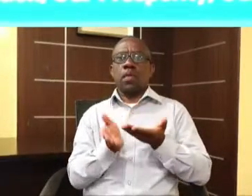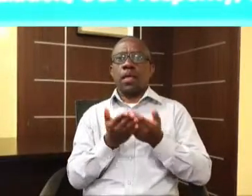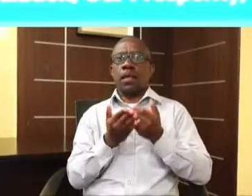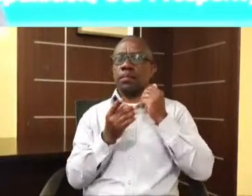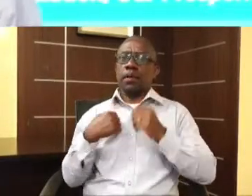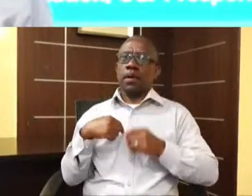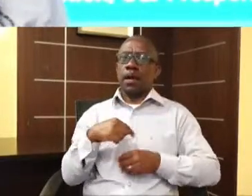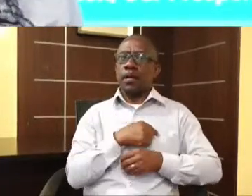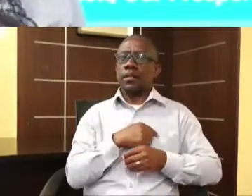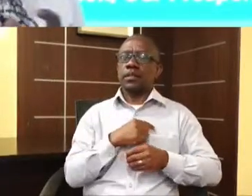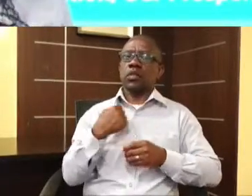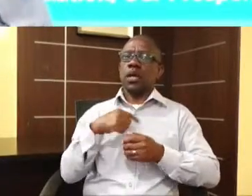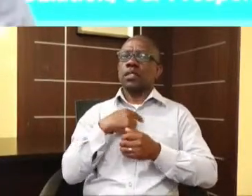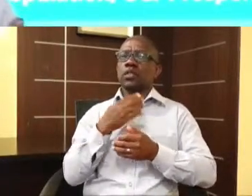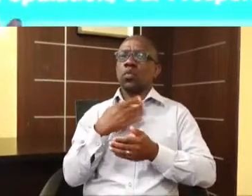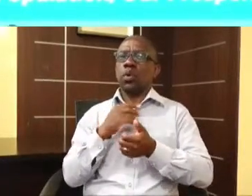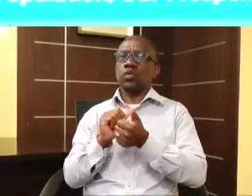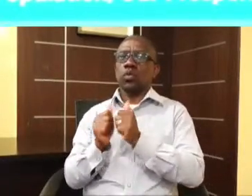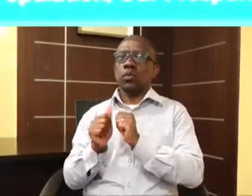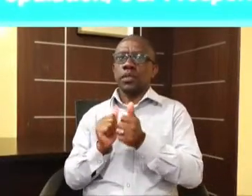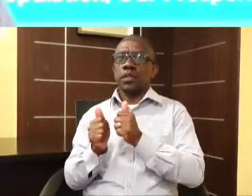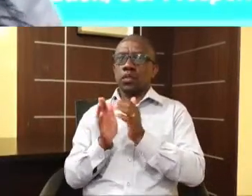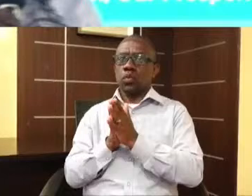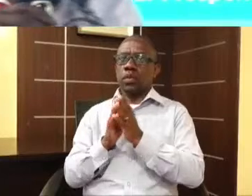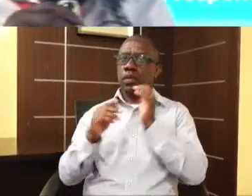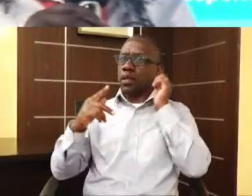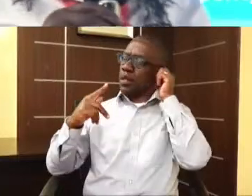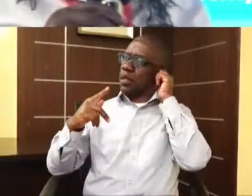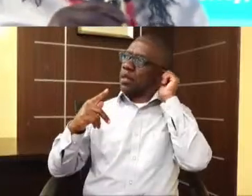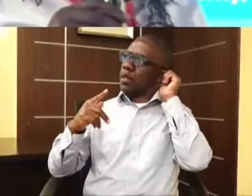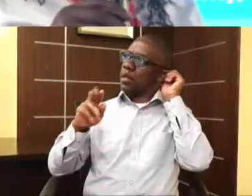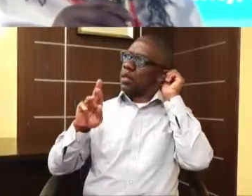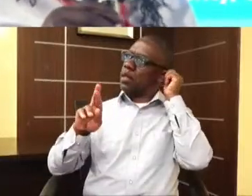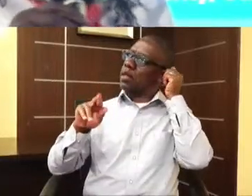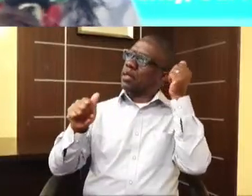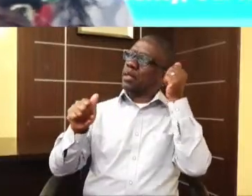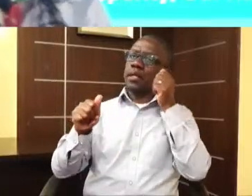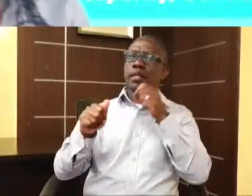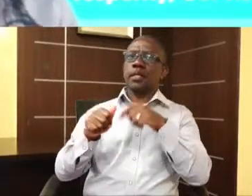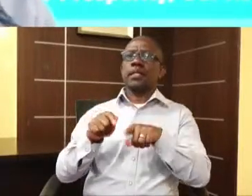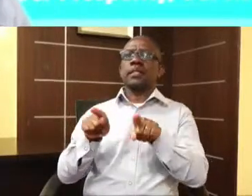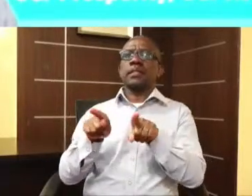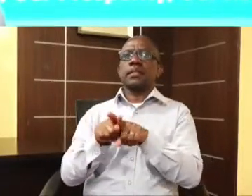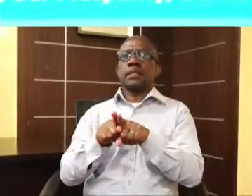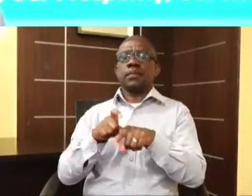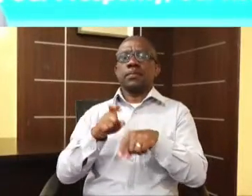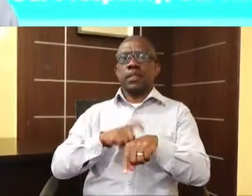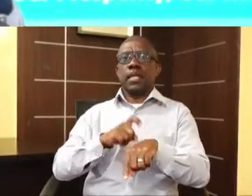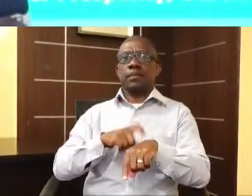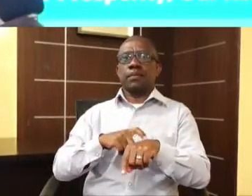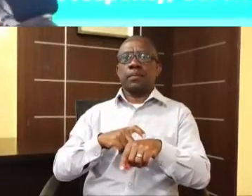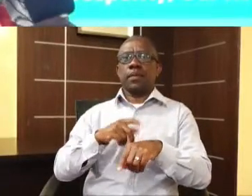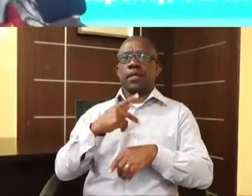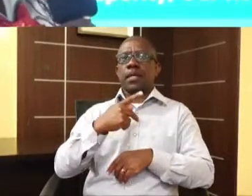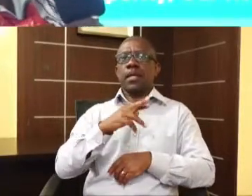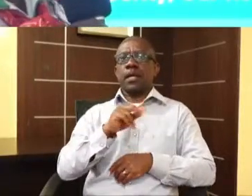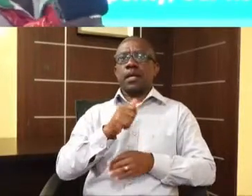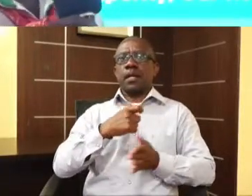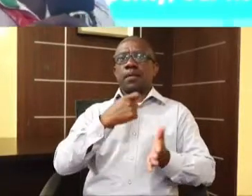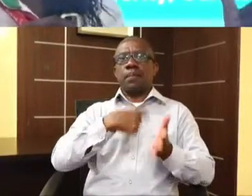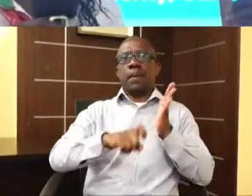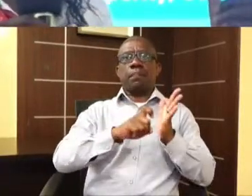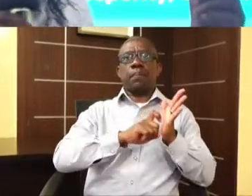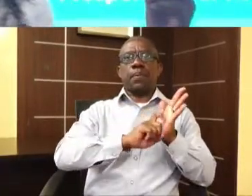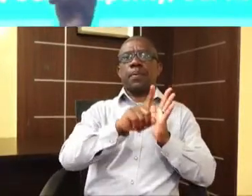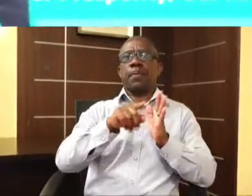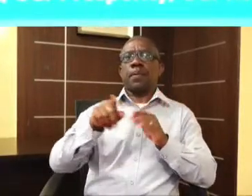We want to compete with that one of KRA that it seems as if when you do your returns, nobody can get in there. So at